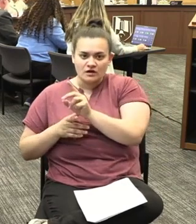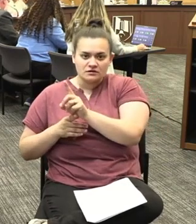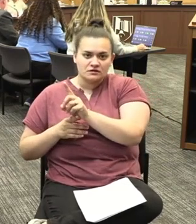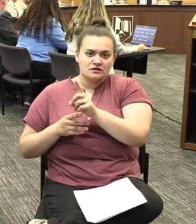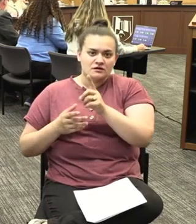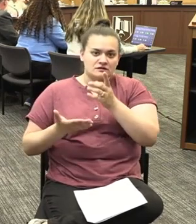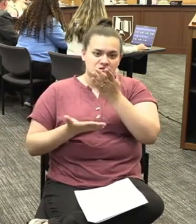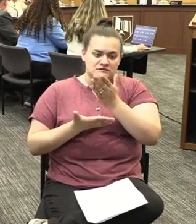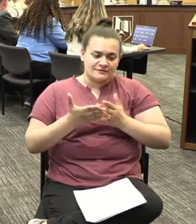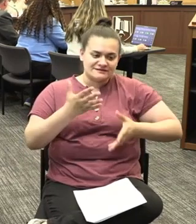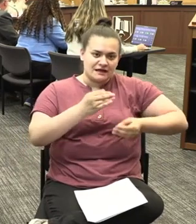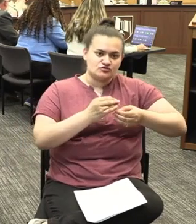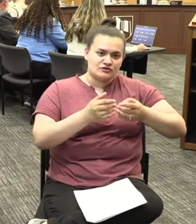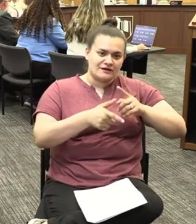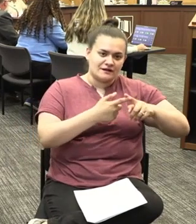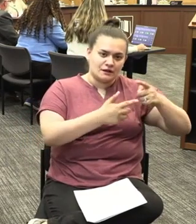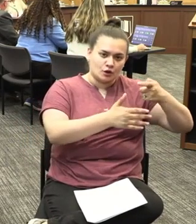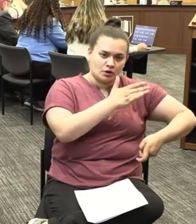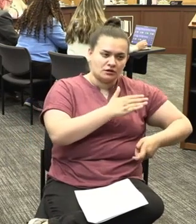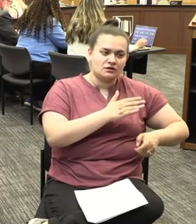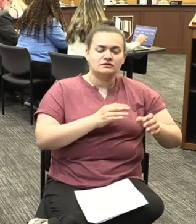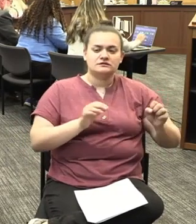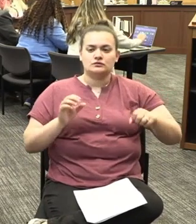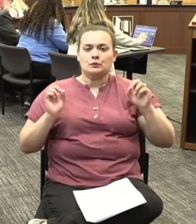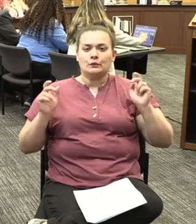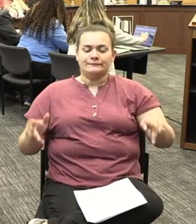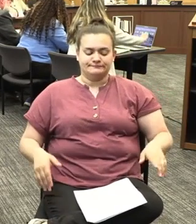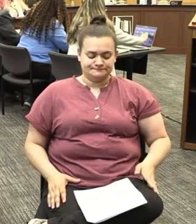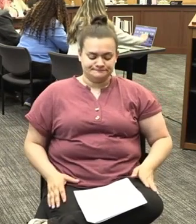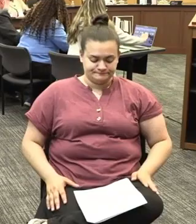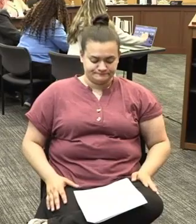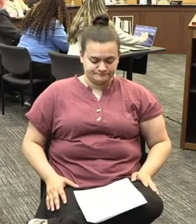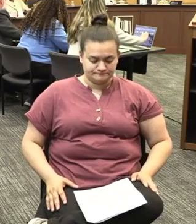and the other one is the expense. Yeah. Okay, thank you.